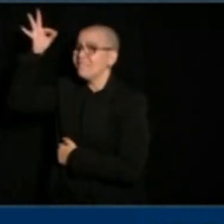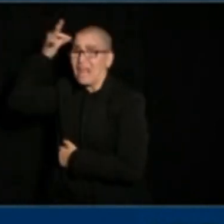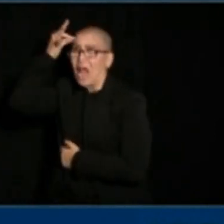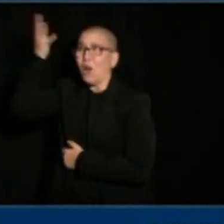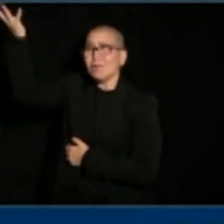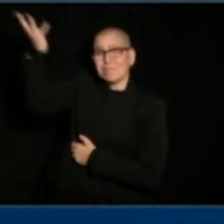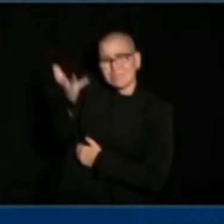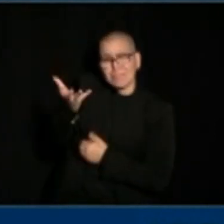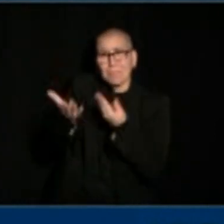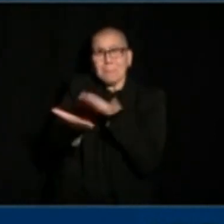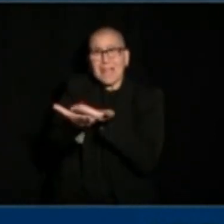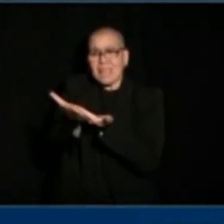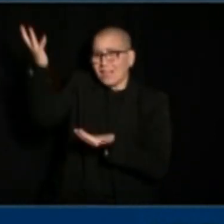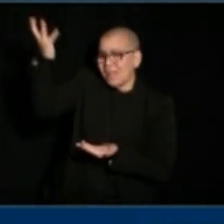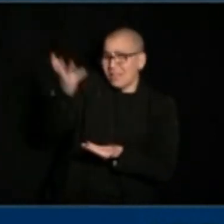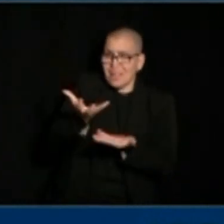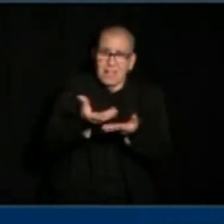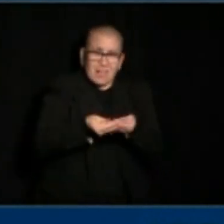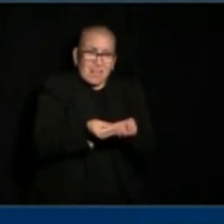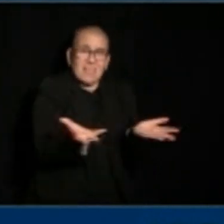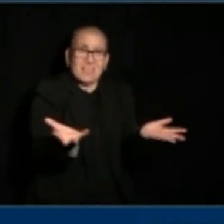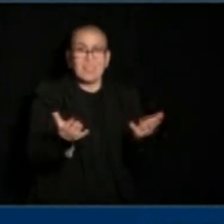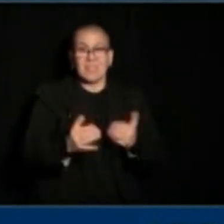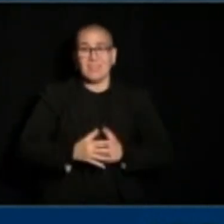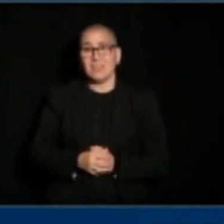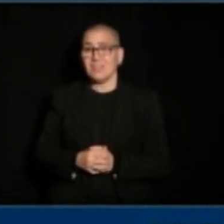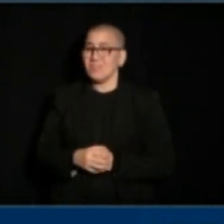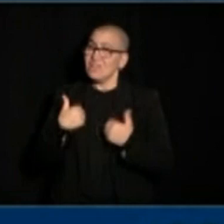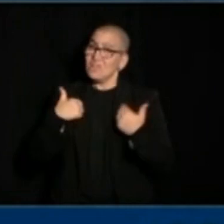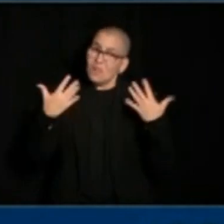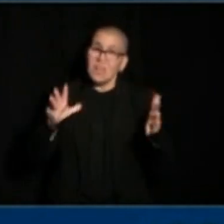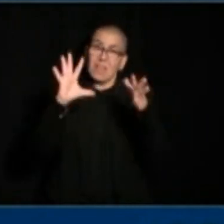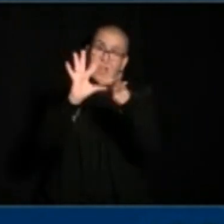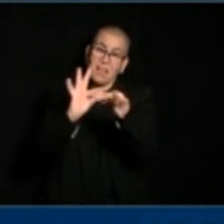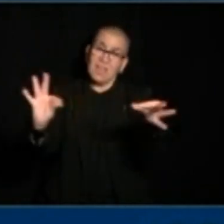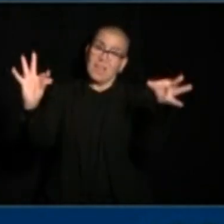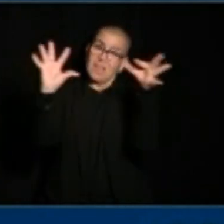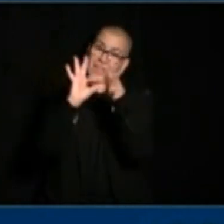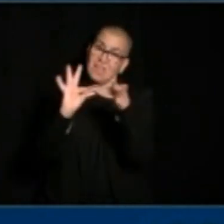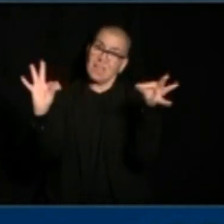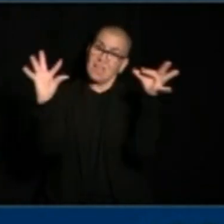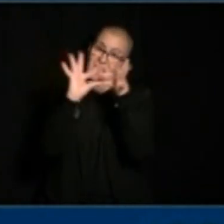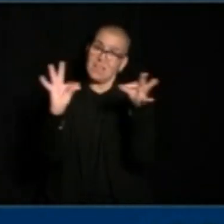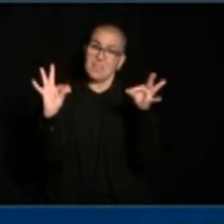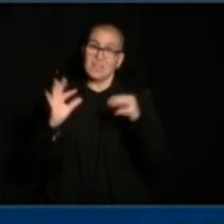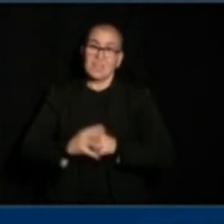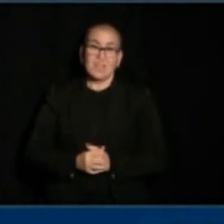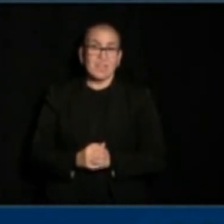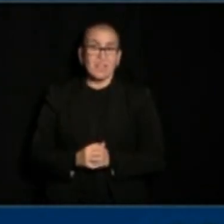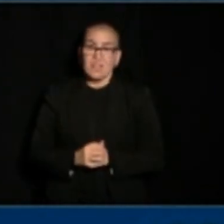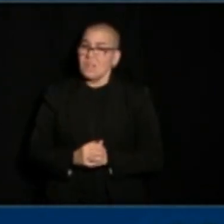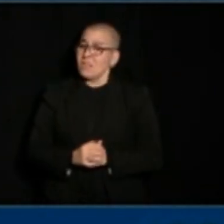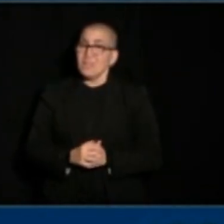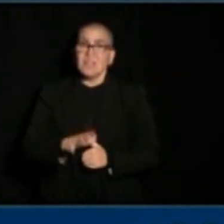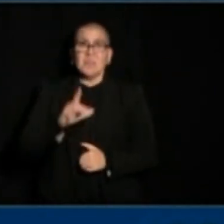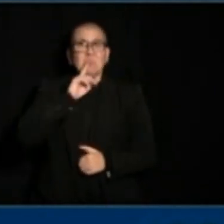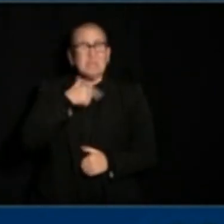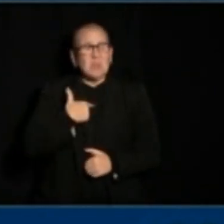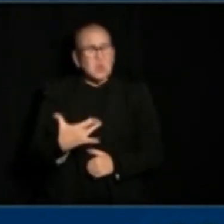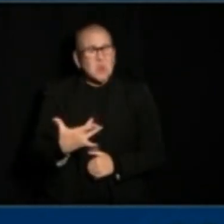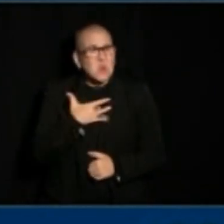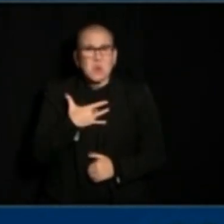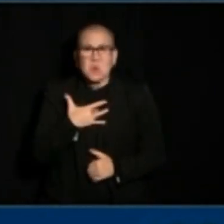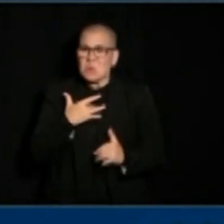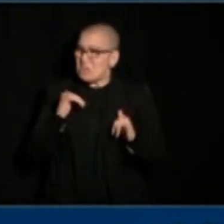numbers are hard. And as I already told you, this lags. What is so heartbreaking about this is I know